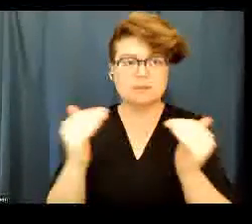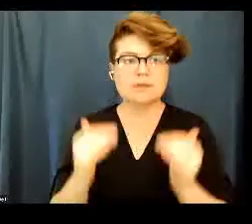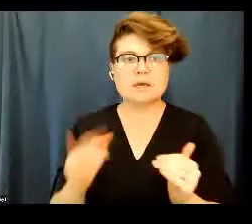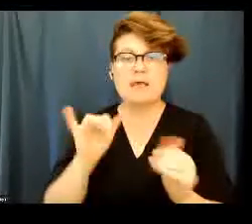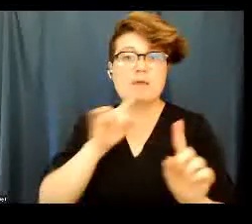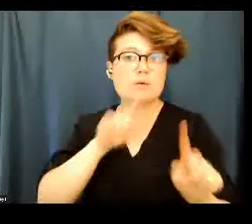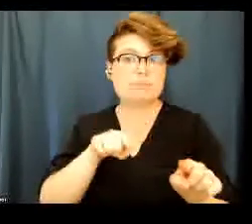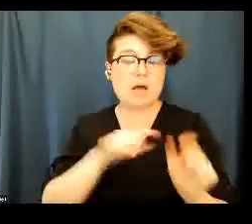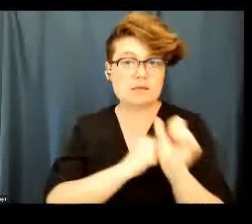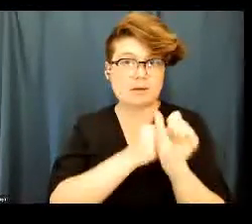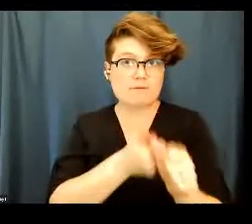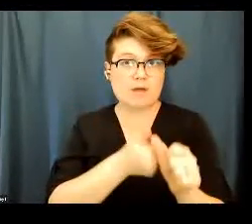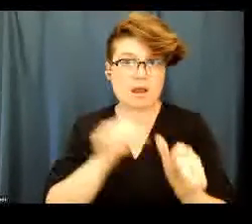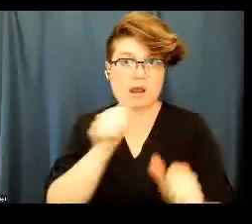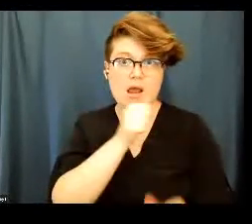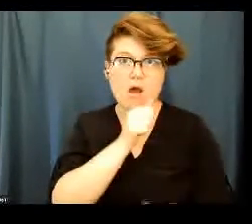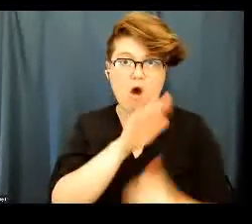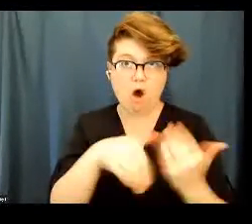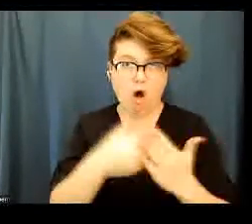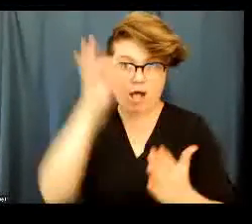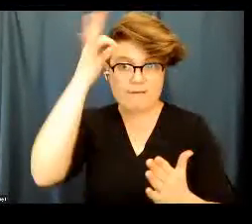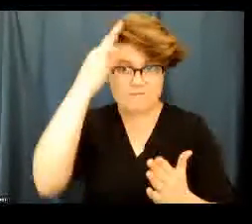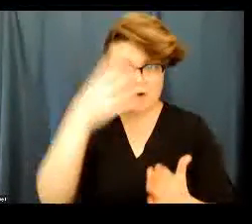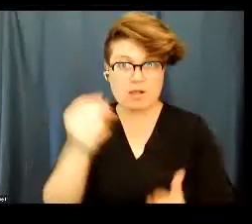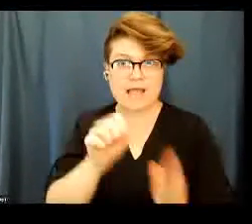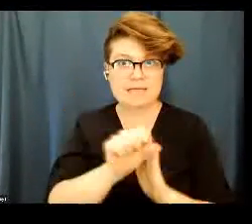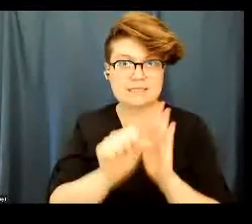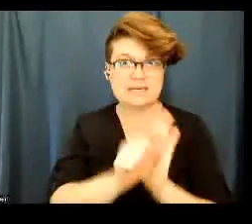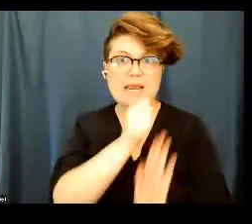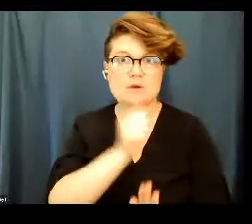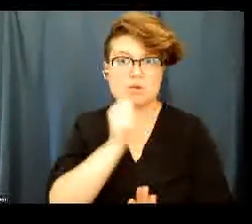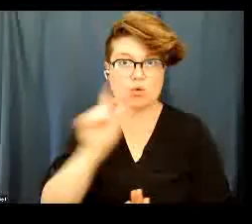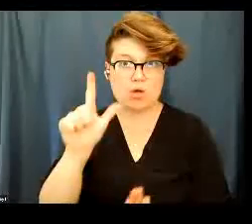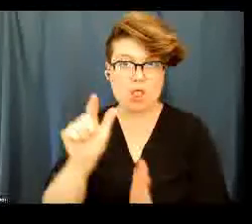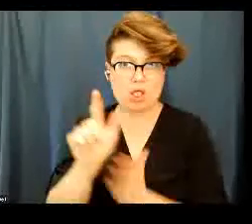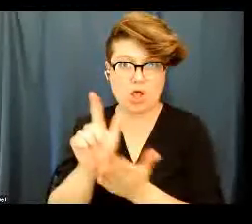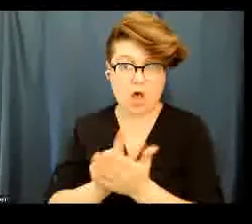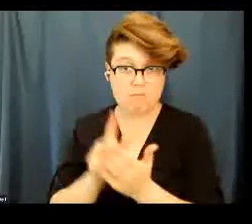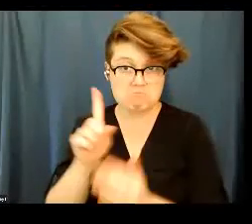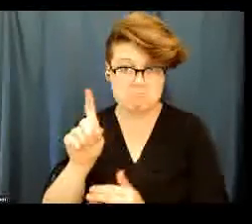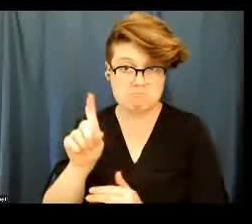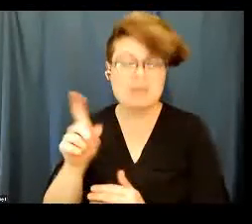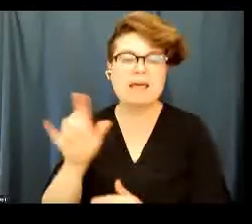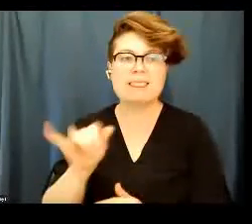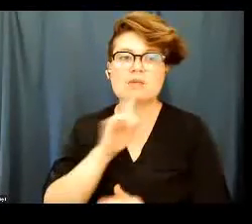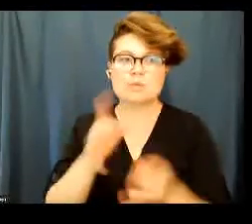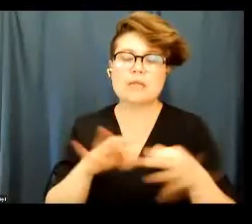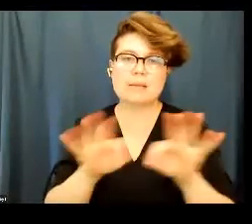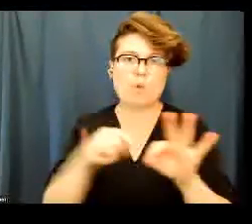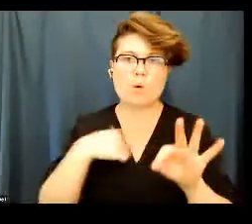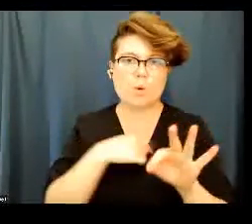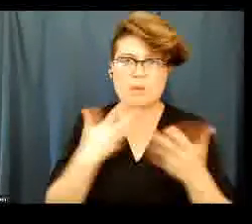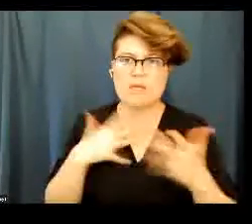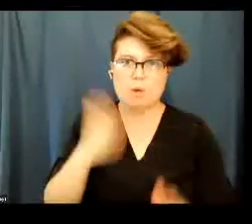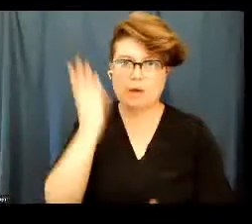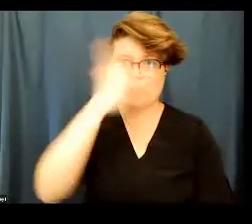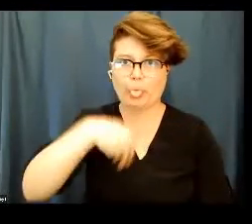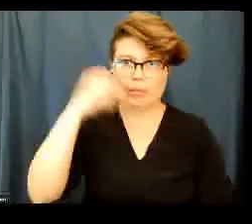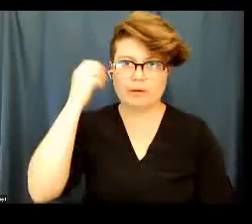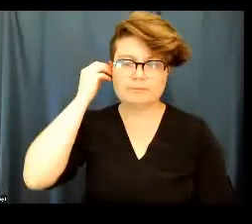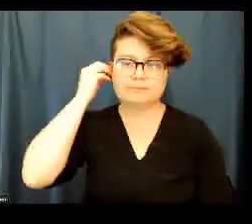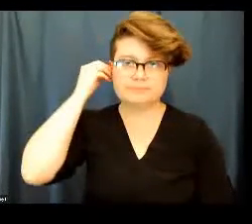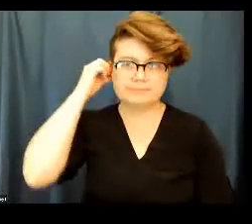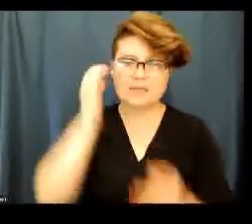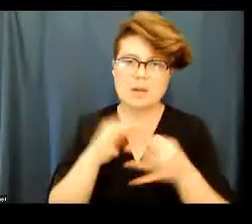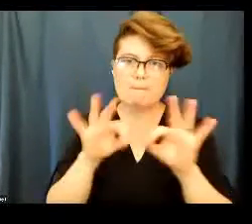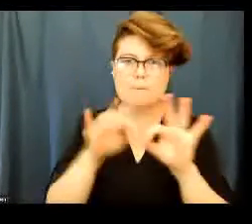in compliance with all federal and Arizona laws? This is a very important one that we don't want to overlook, right?